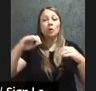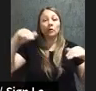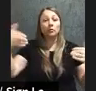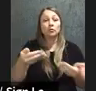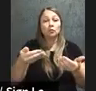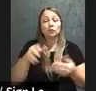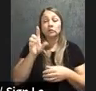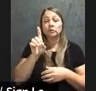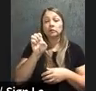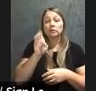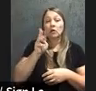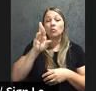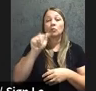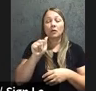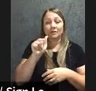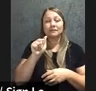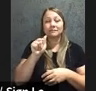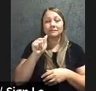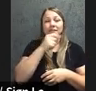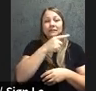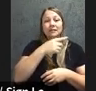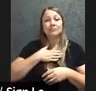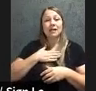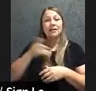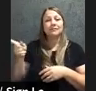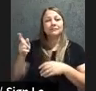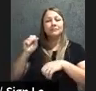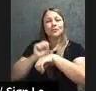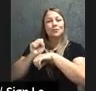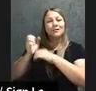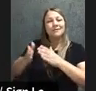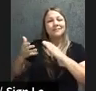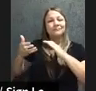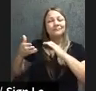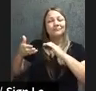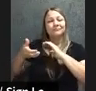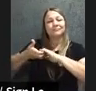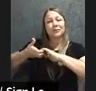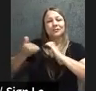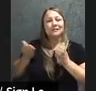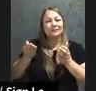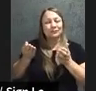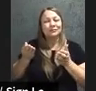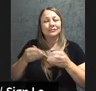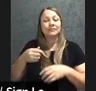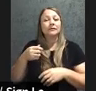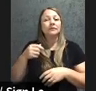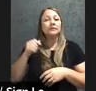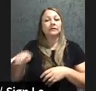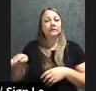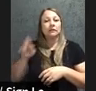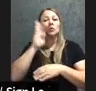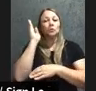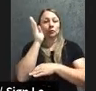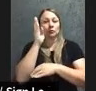Debra Weinberg, my coworker at Disability Rights Louisiana. She's our Director of Community Advocacy and will be my co-presenter